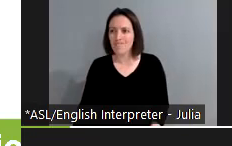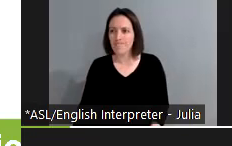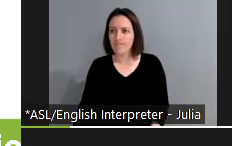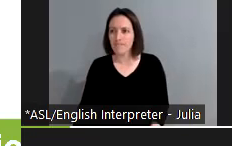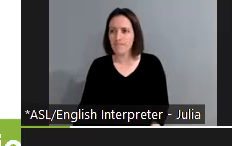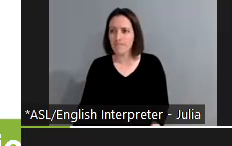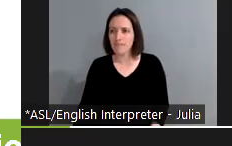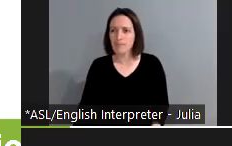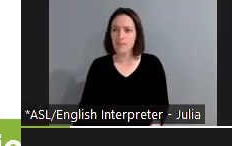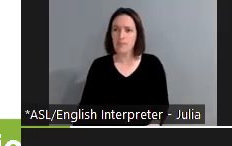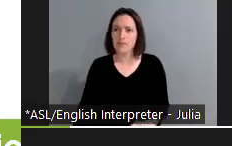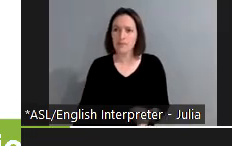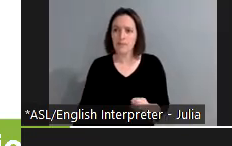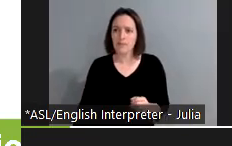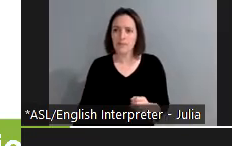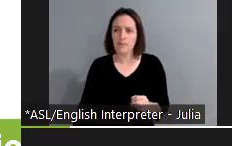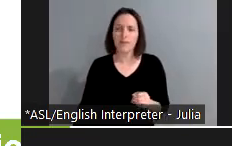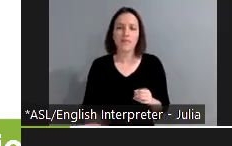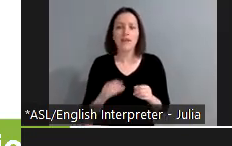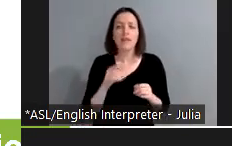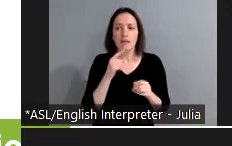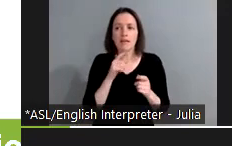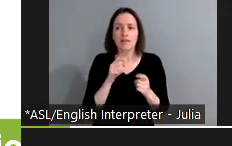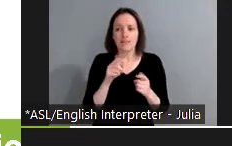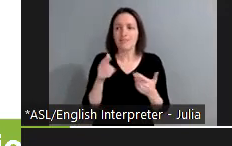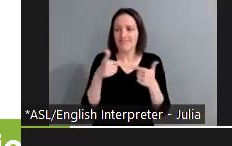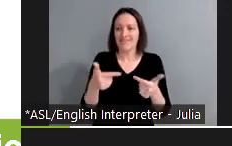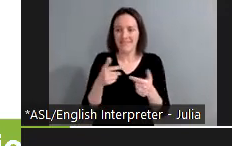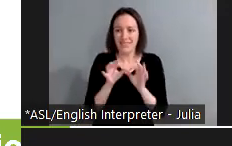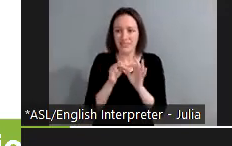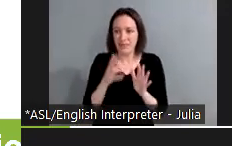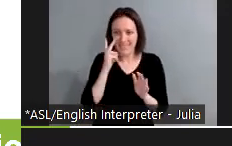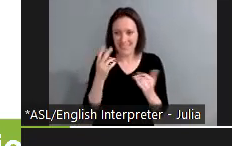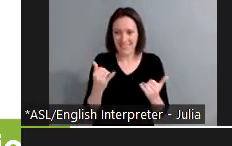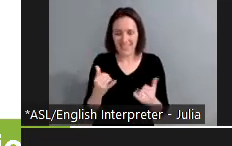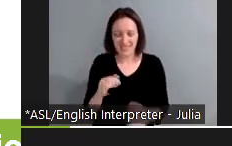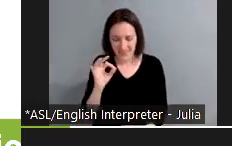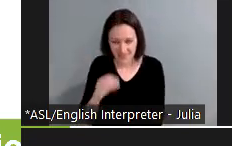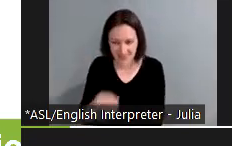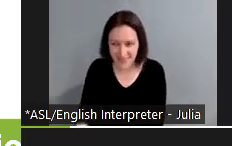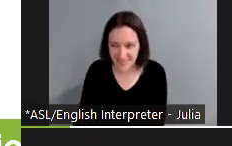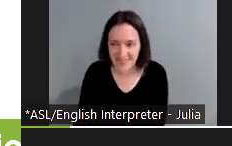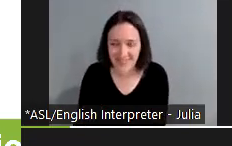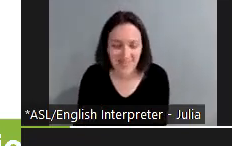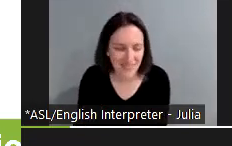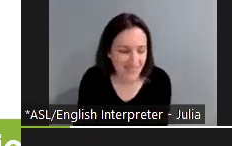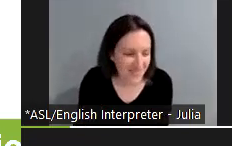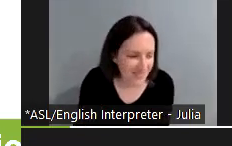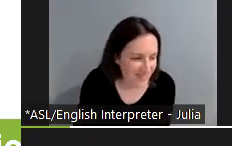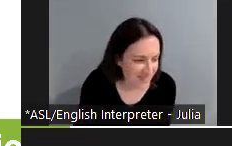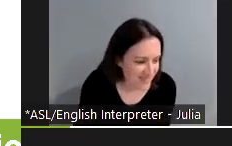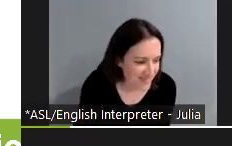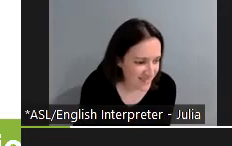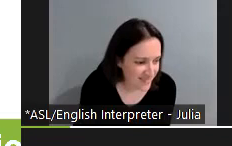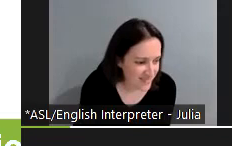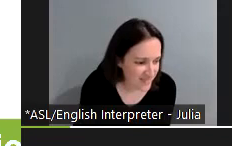certain flexibilities will be necessary to successfully implement the program in such a short time frame. So again, reminding